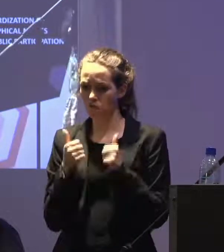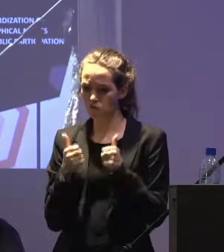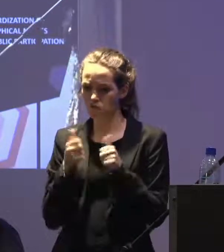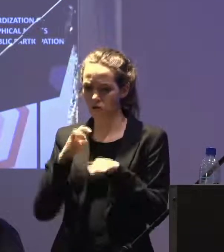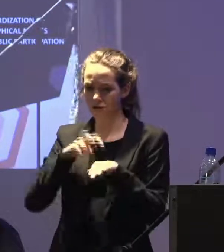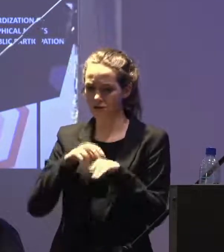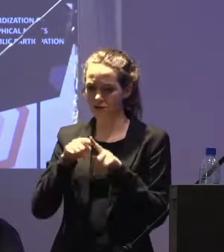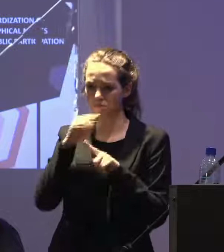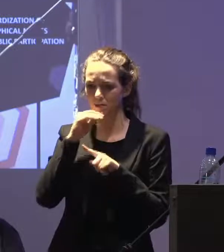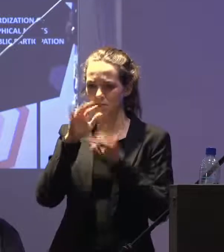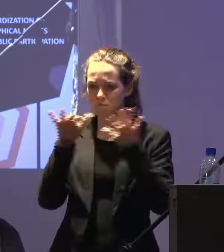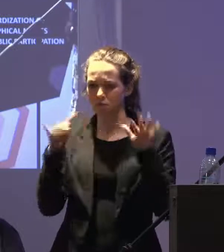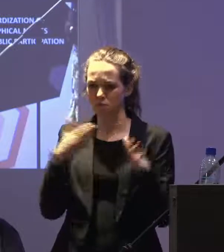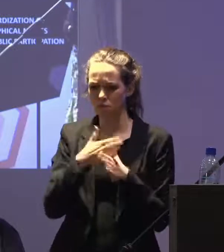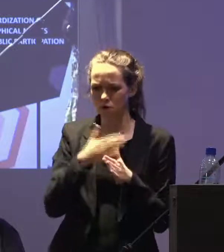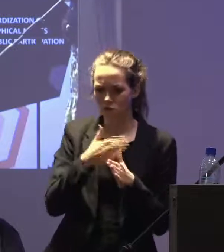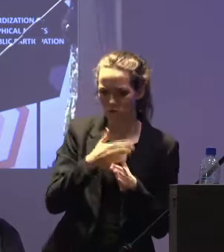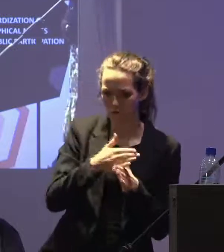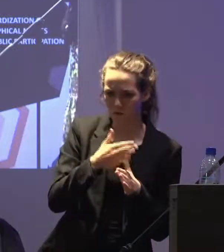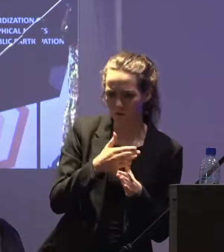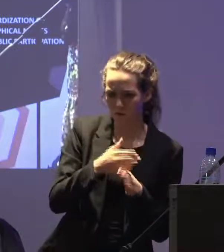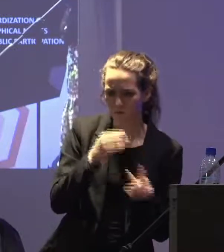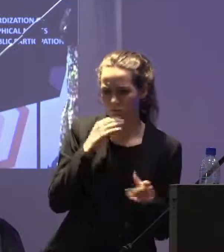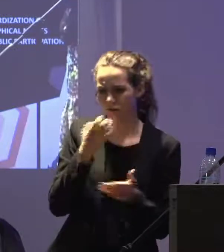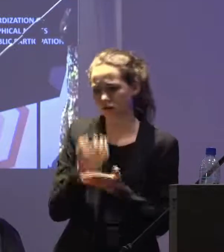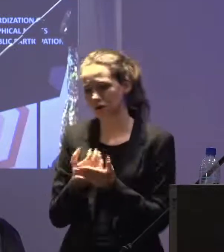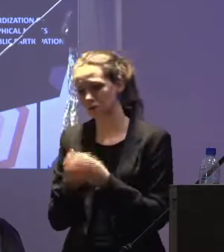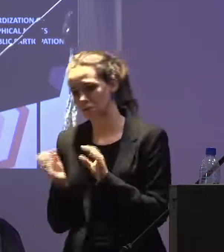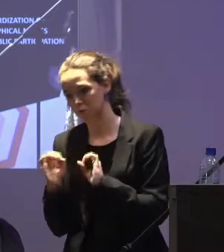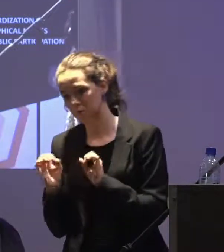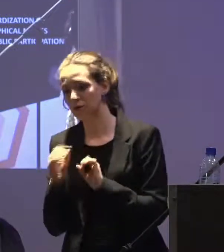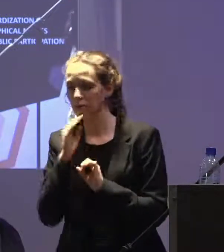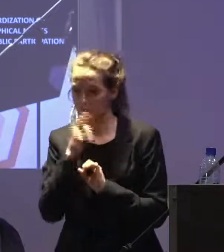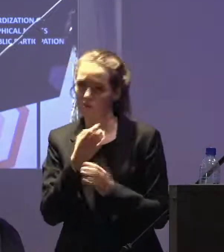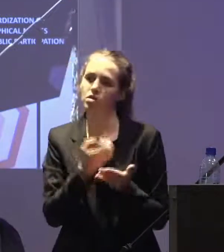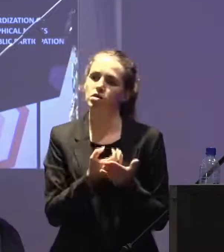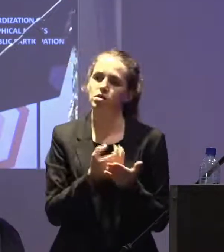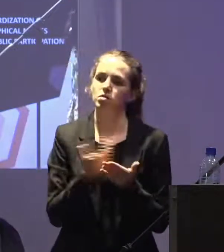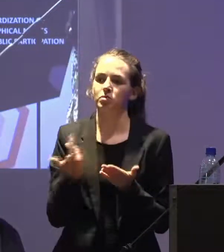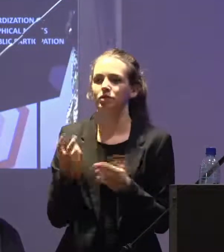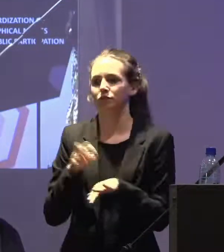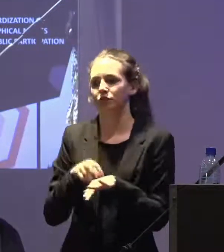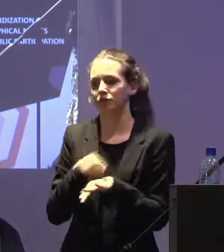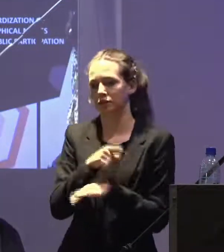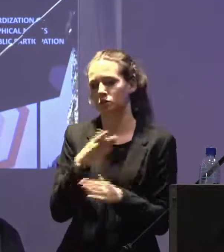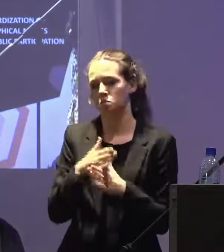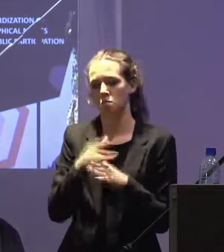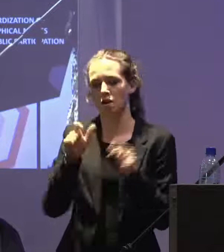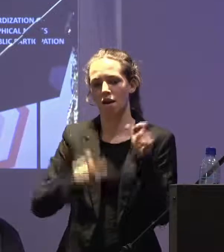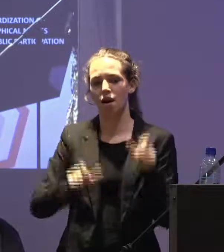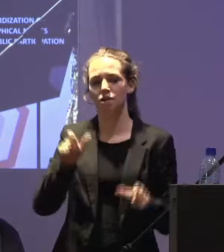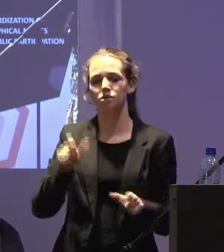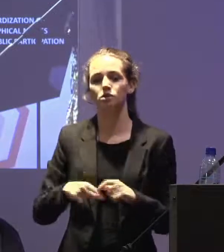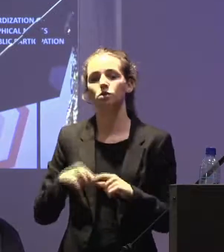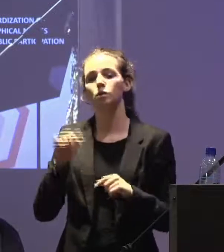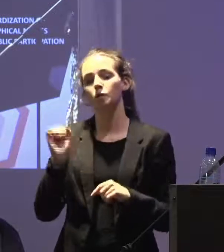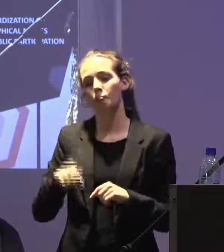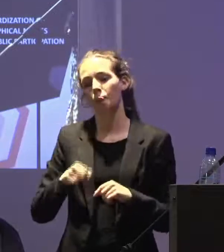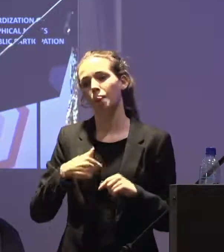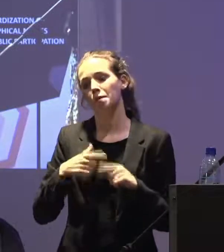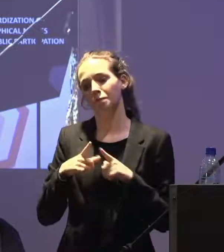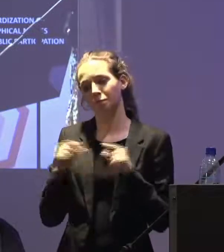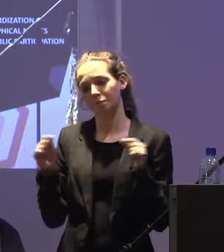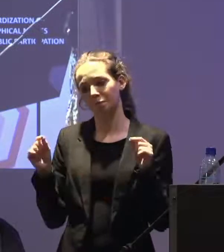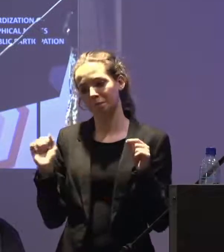labor, nothing will come through. Mine is to close, but also, as